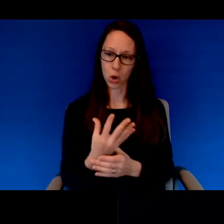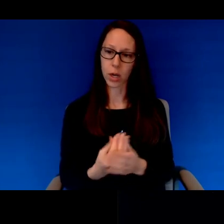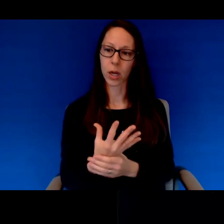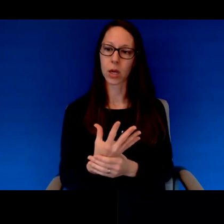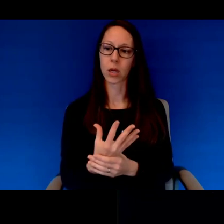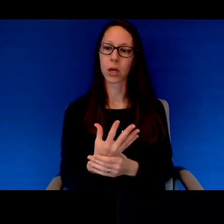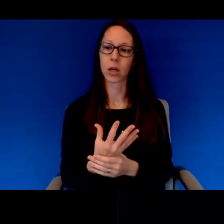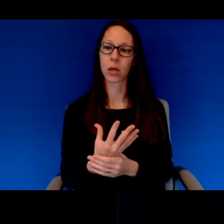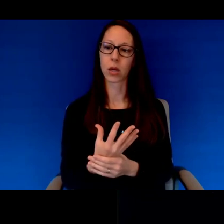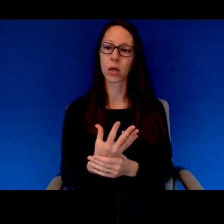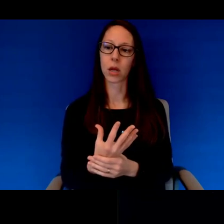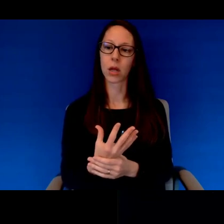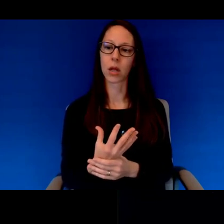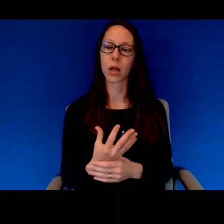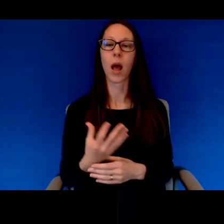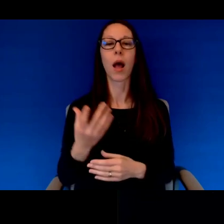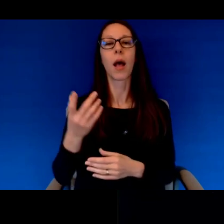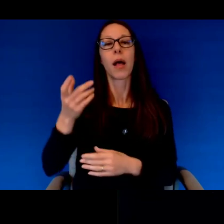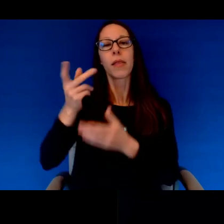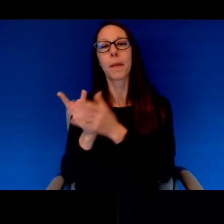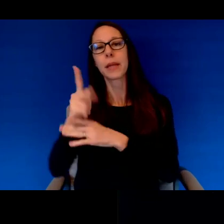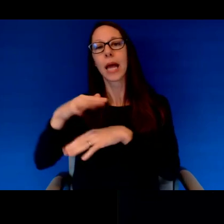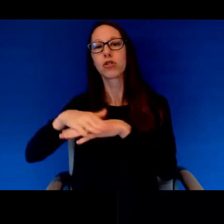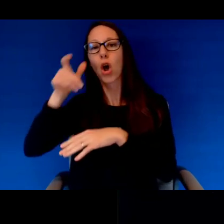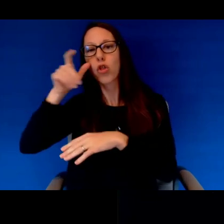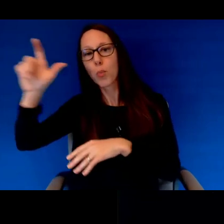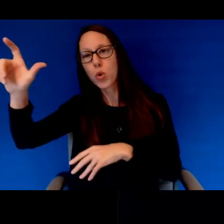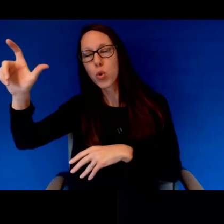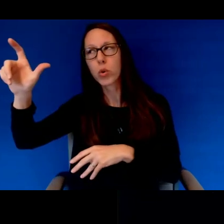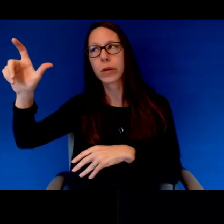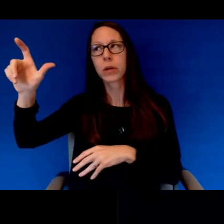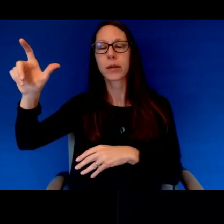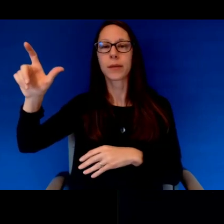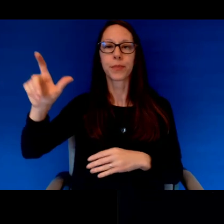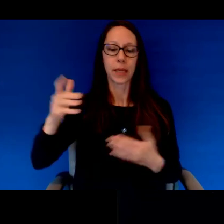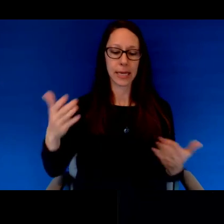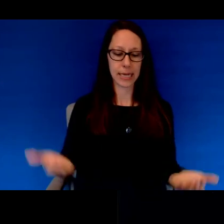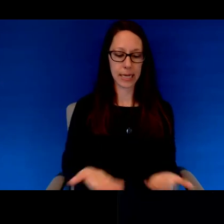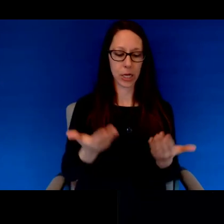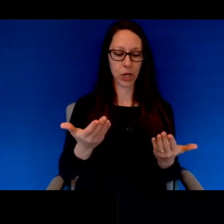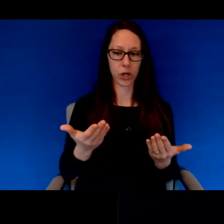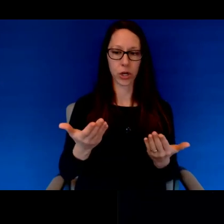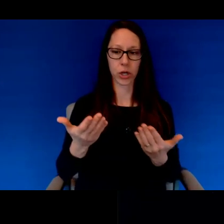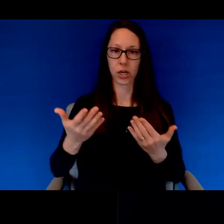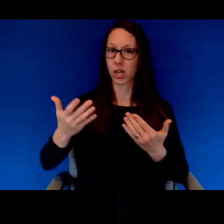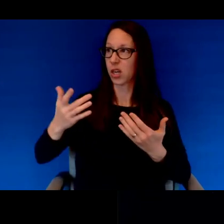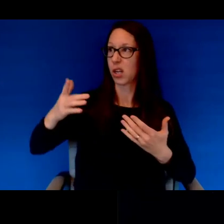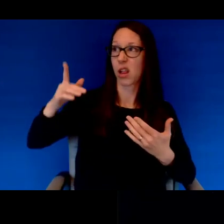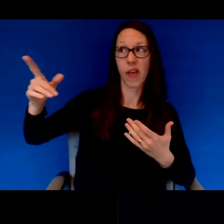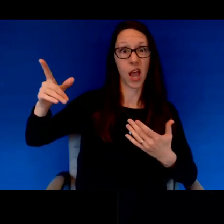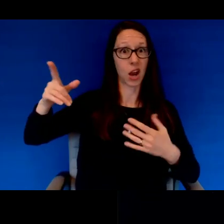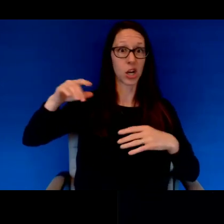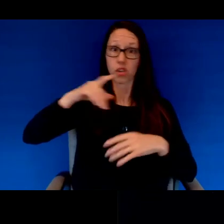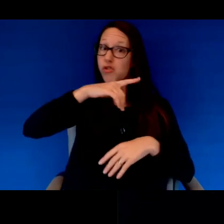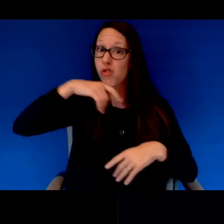the plants on the moon is the things that we learn about how to grow plants on the moon with an environment that is dry and doesn't have a lot of